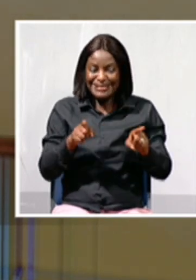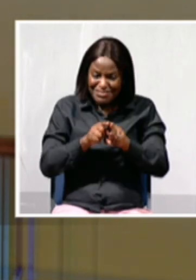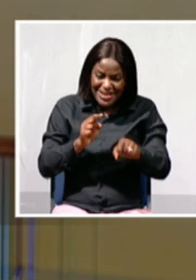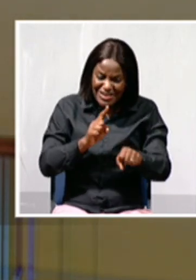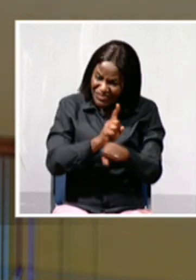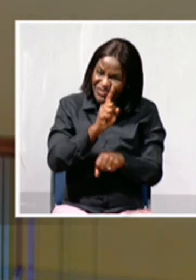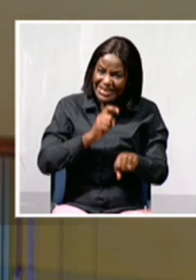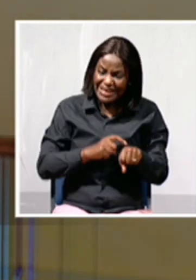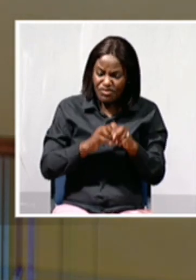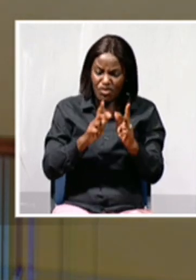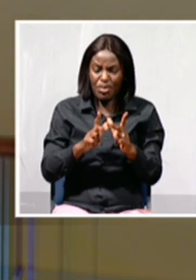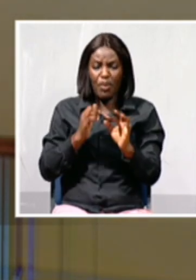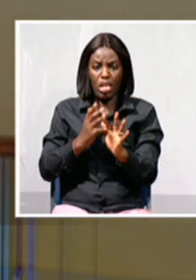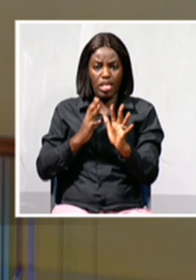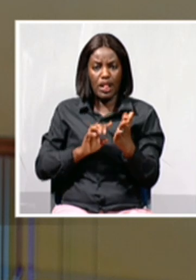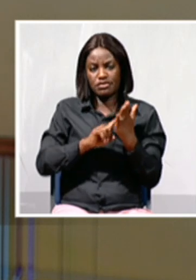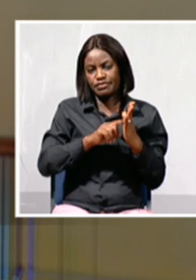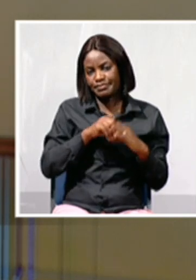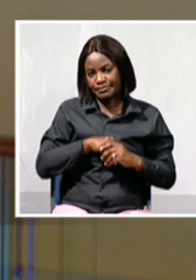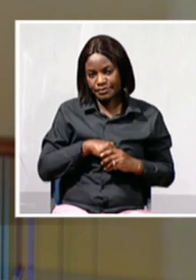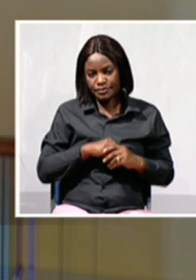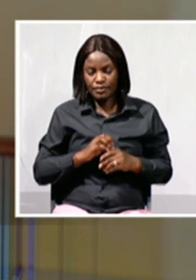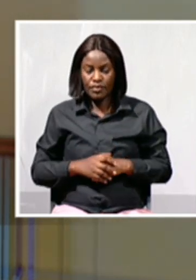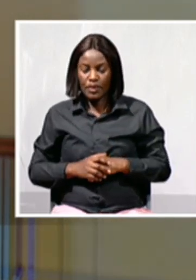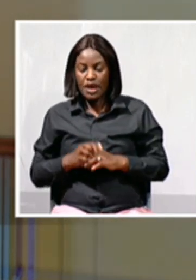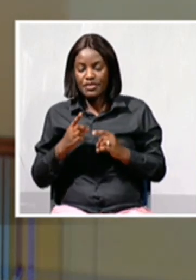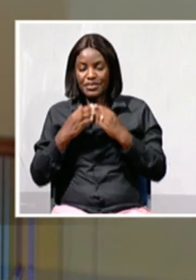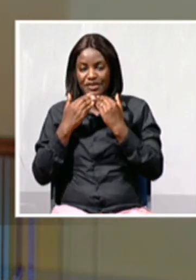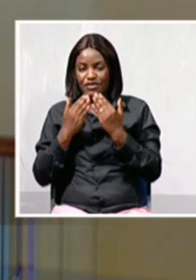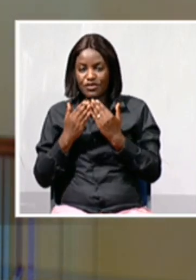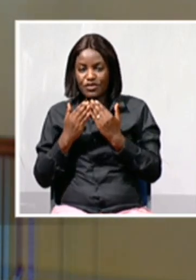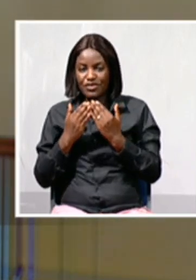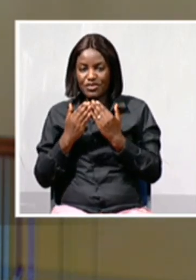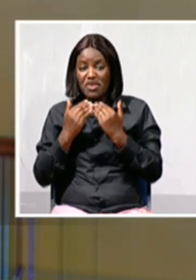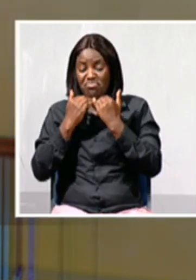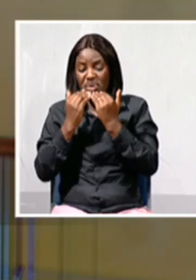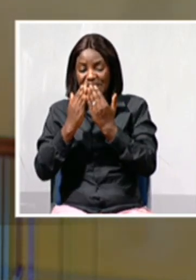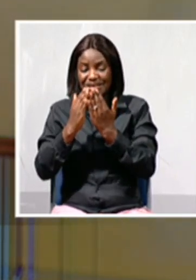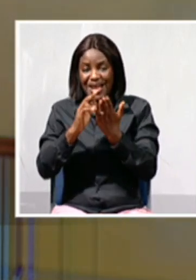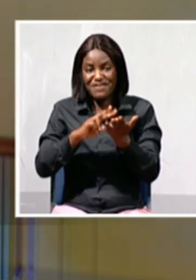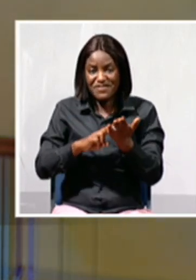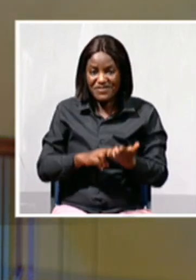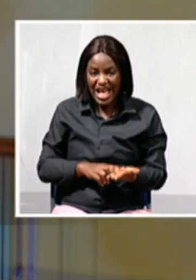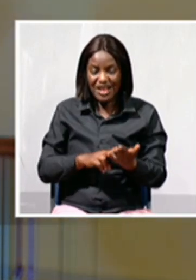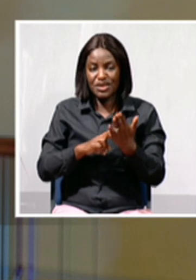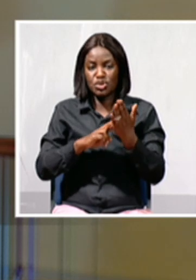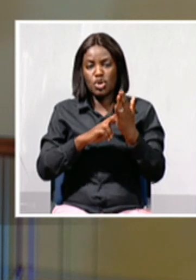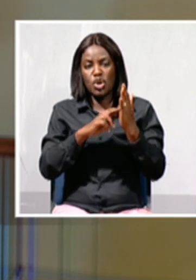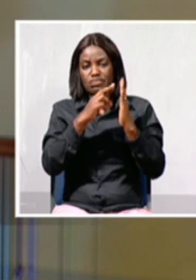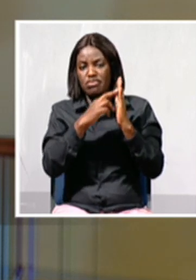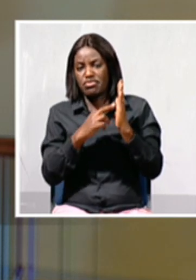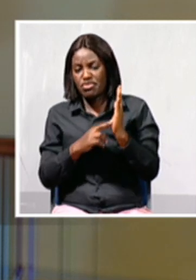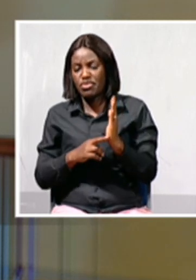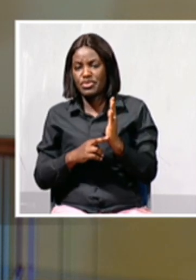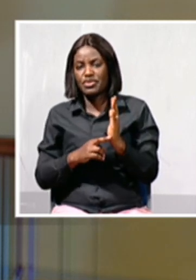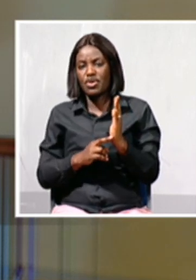Constitution. What are the values, what are the principles of the Namibian Constitution? The people that